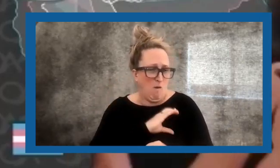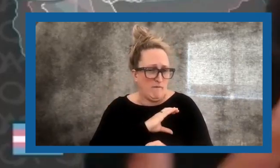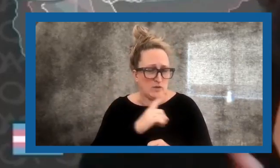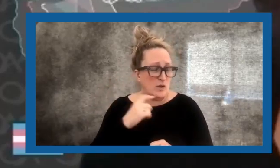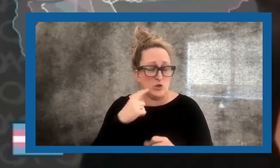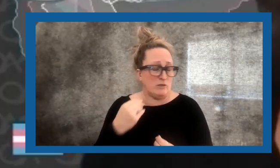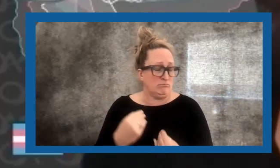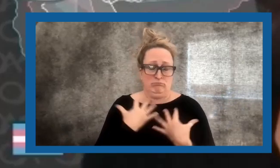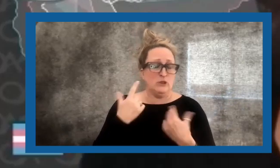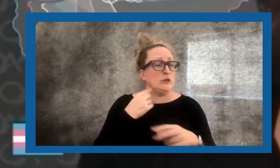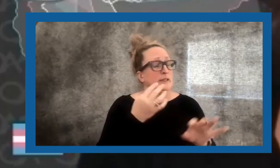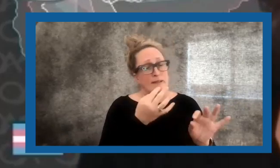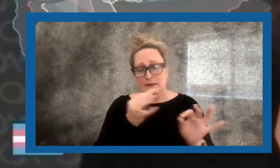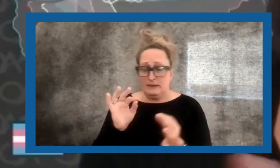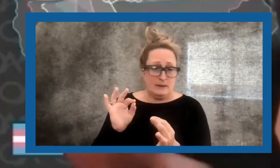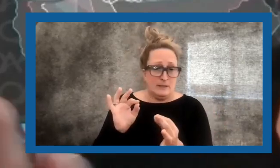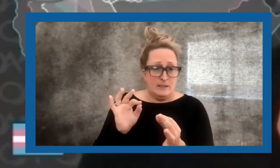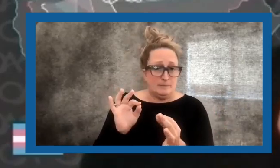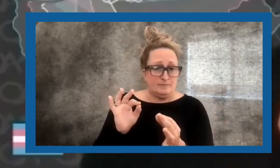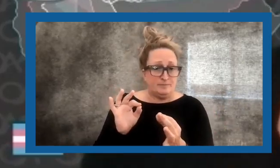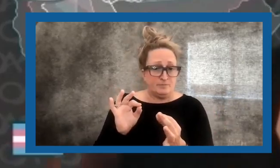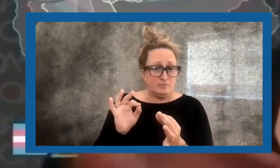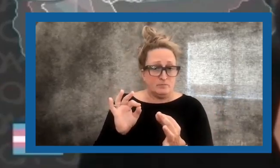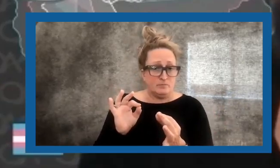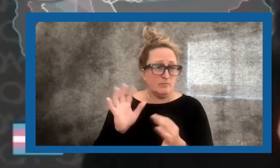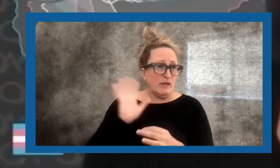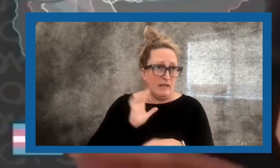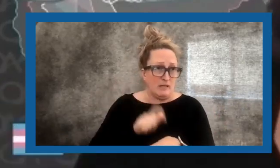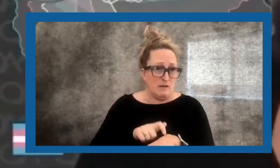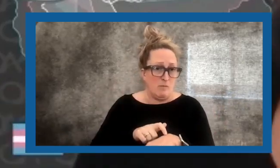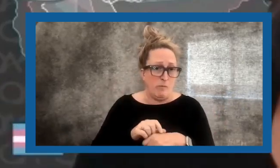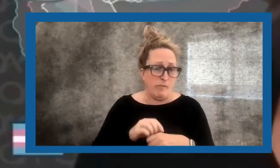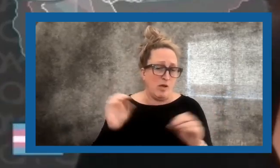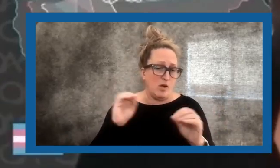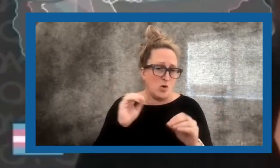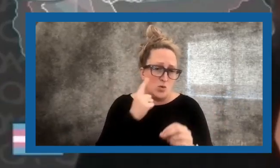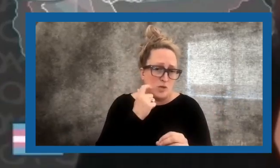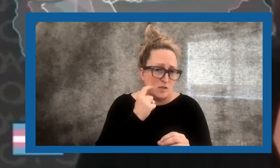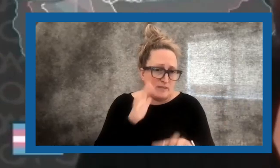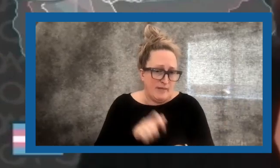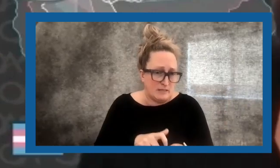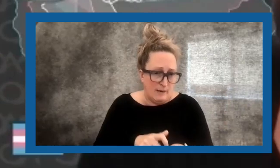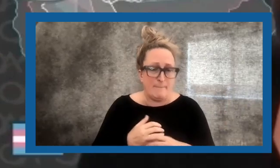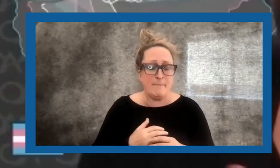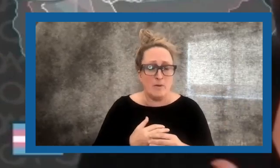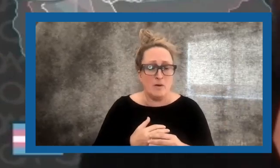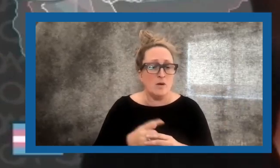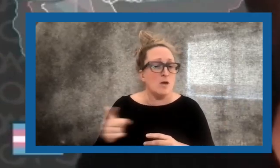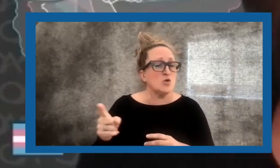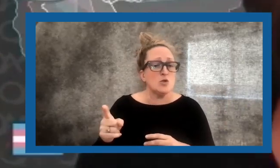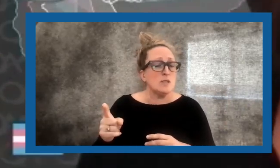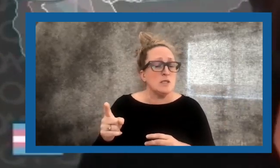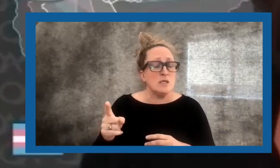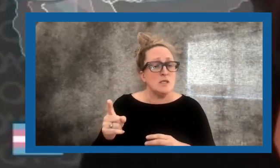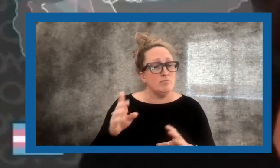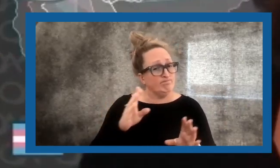it just gave chills. She looked over, and at this time, no suspects. And she just